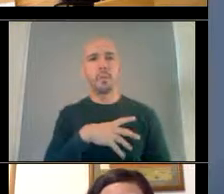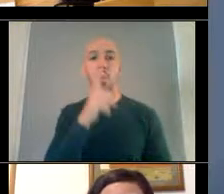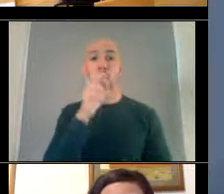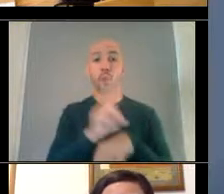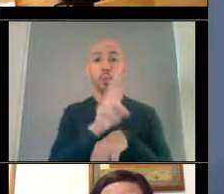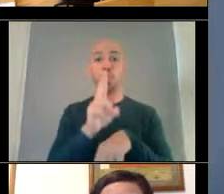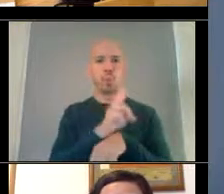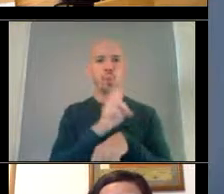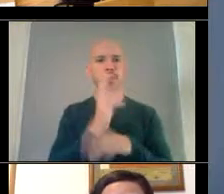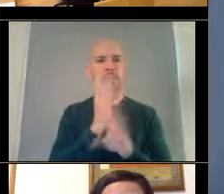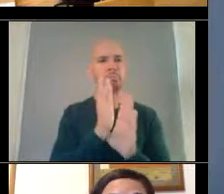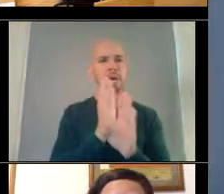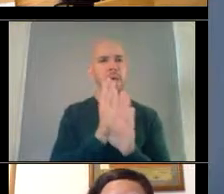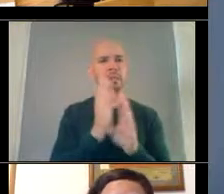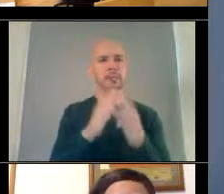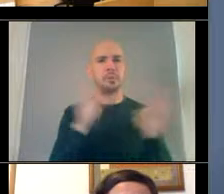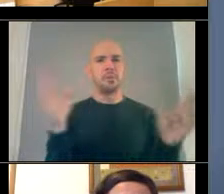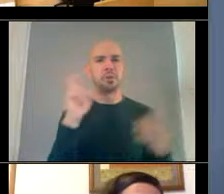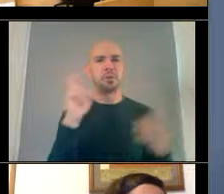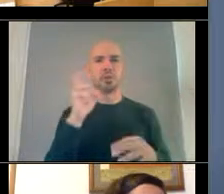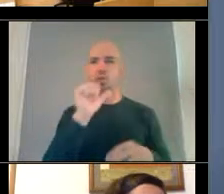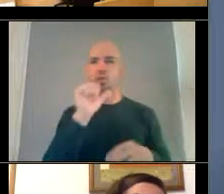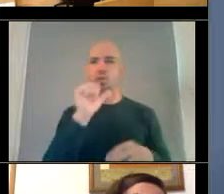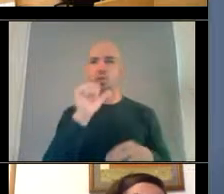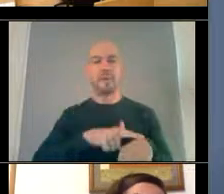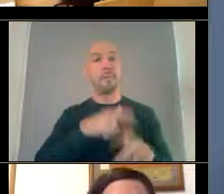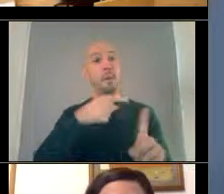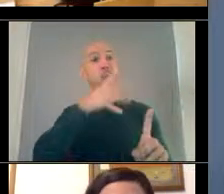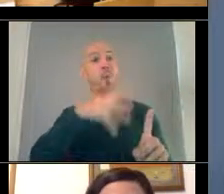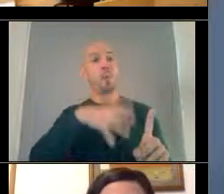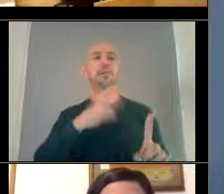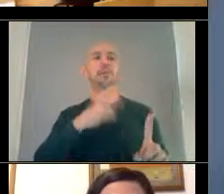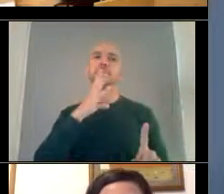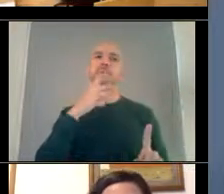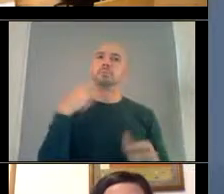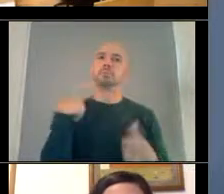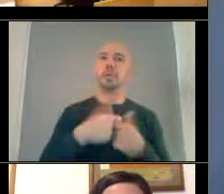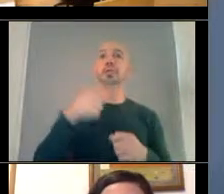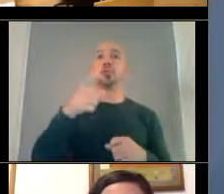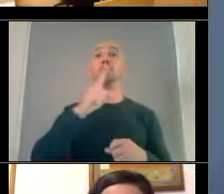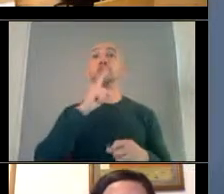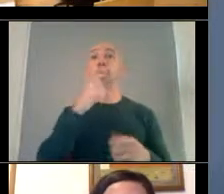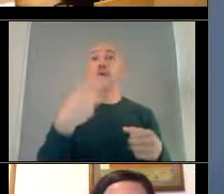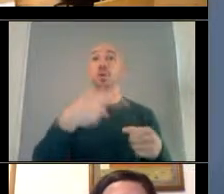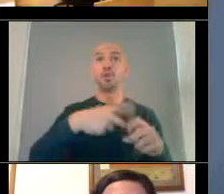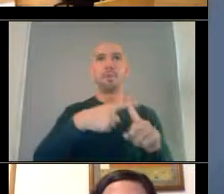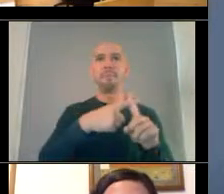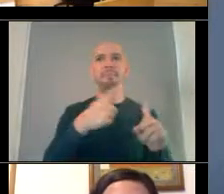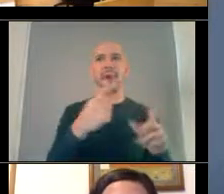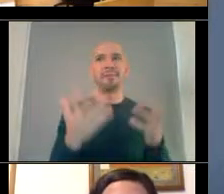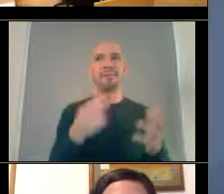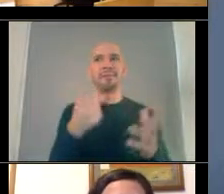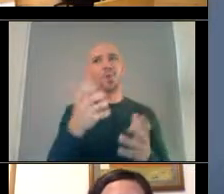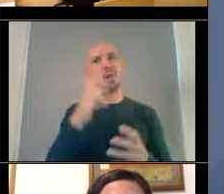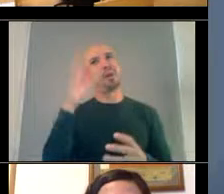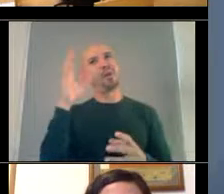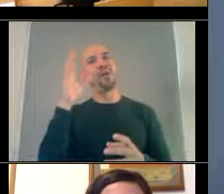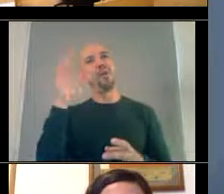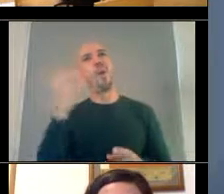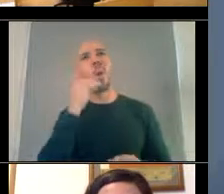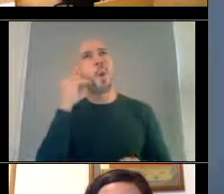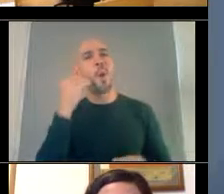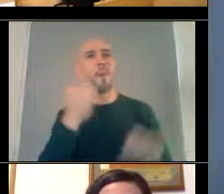transportation all the time a spanish speaker and she really wanted to join but you know she really also wanted to go home and and